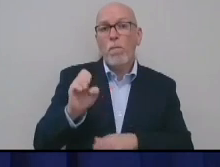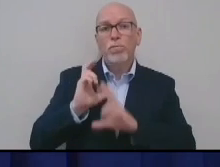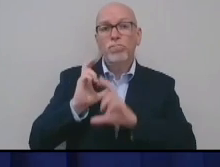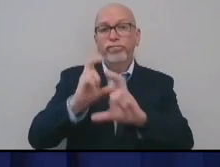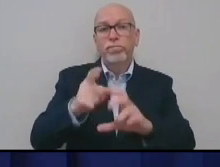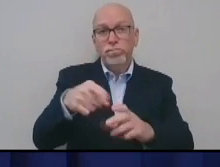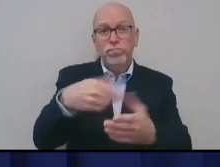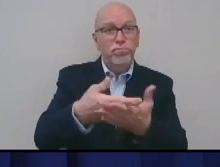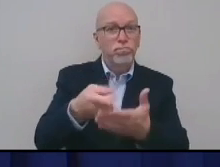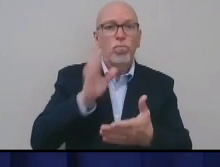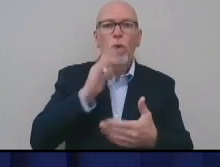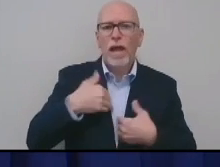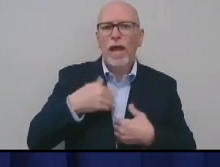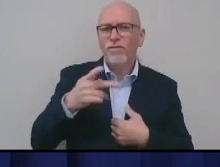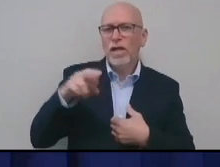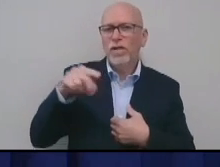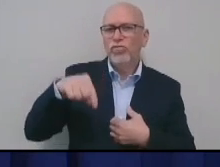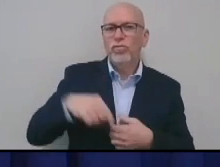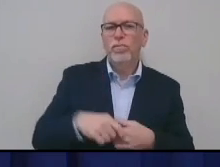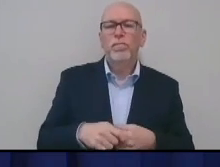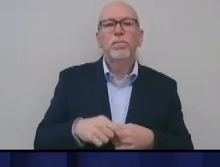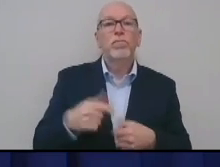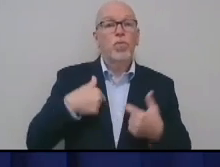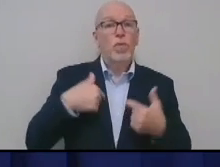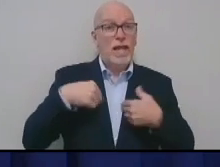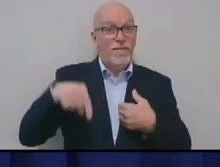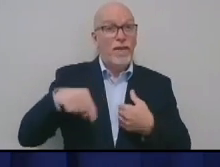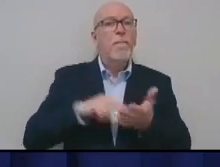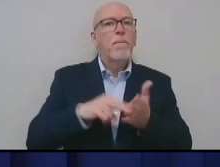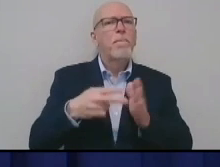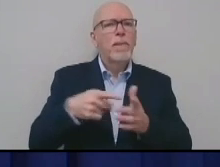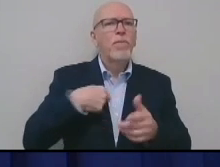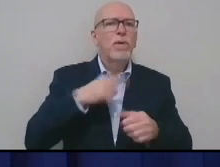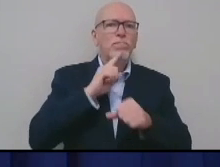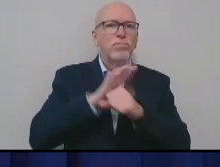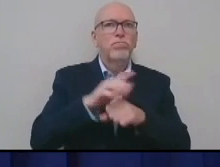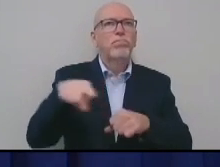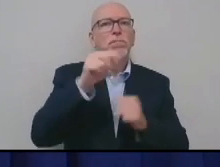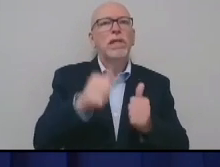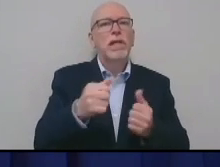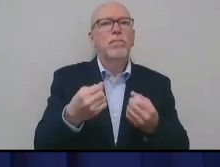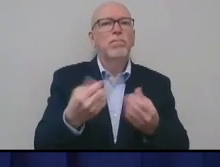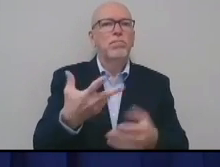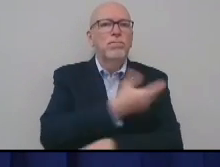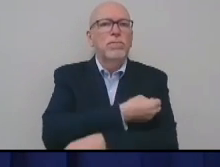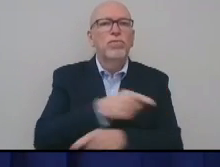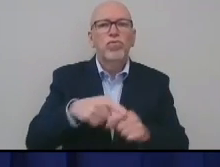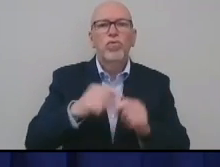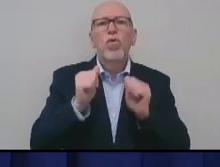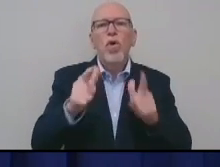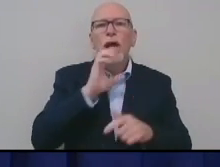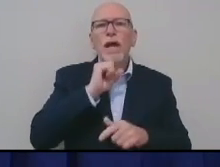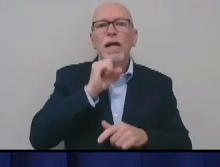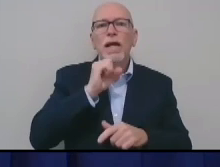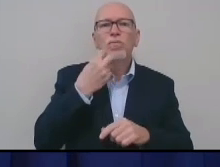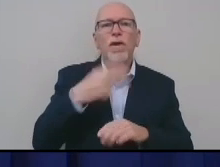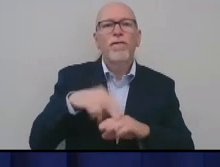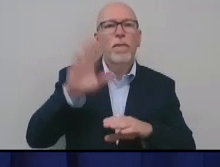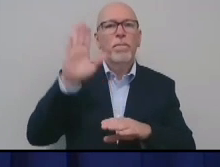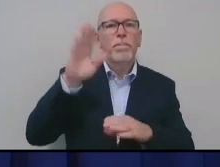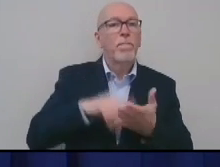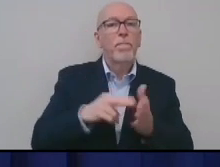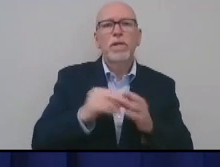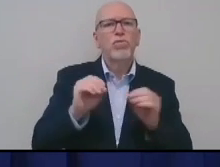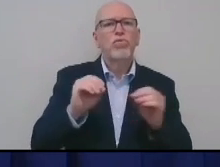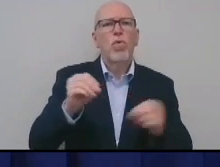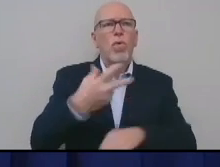having this vaccine available will ensure that counties and local health departments can administer vaccine to all ages so that no vaccination